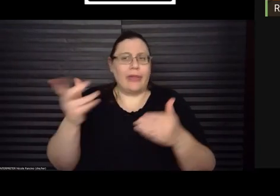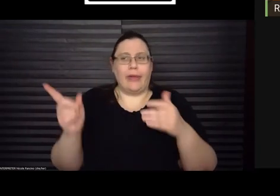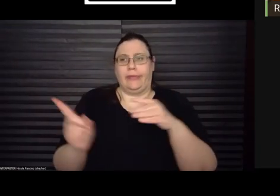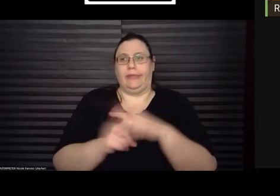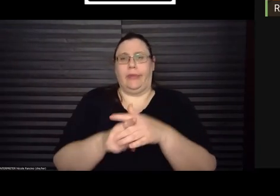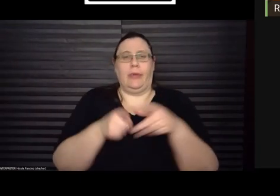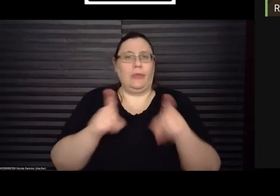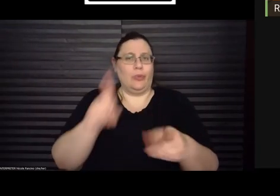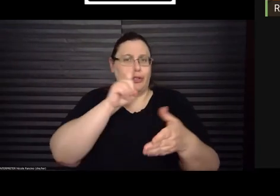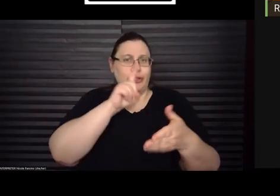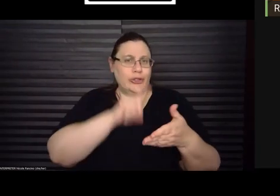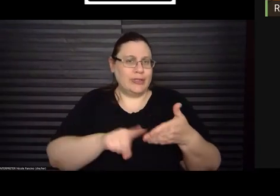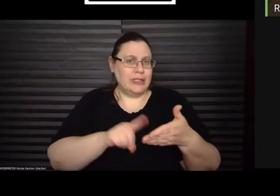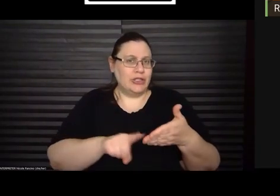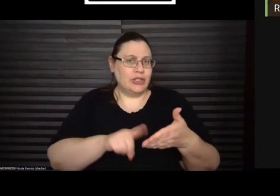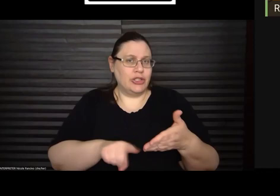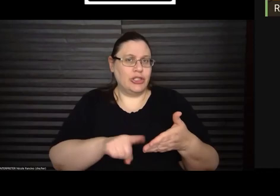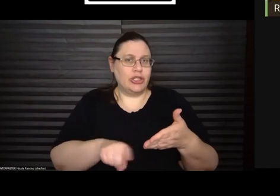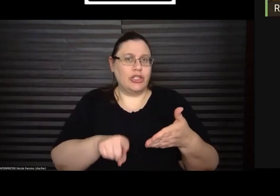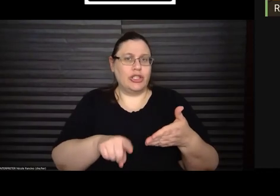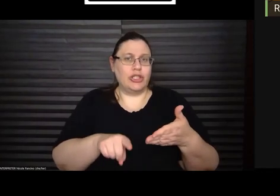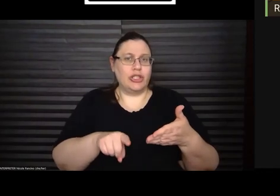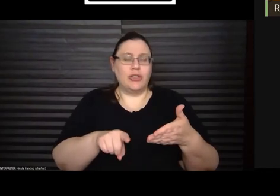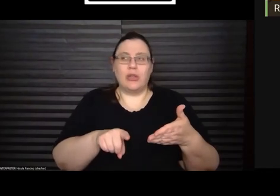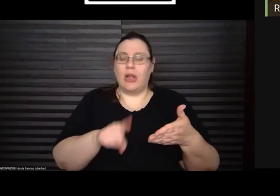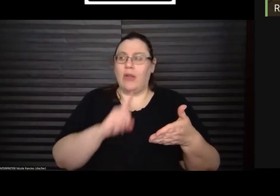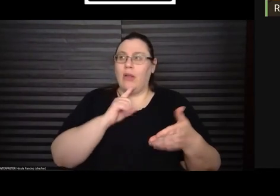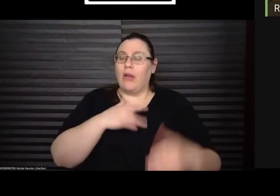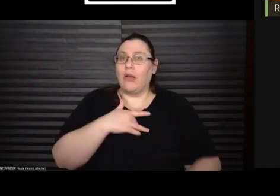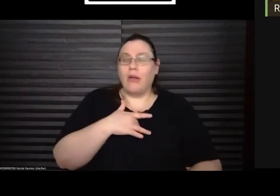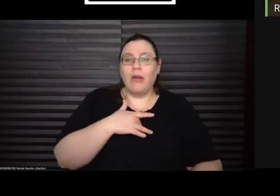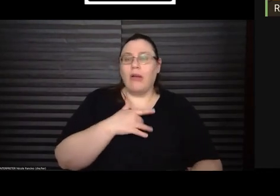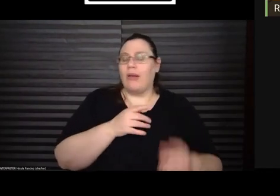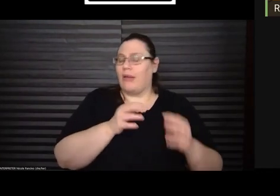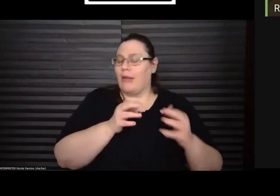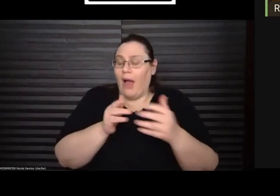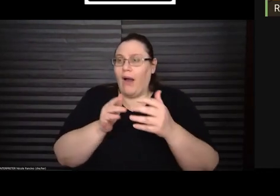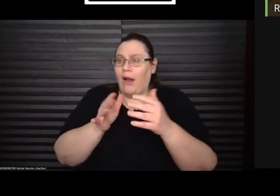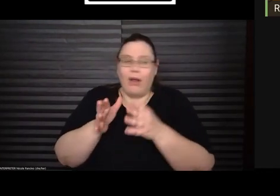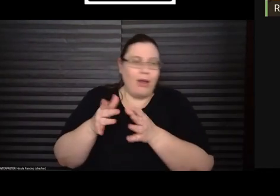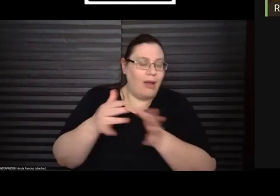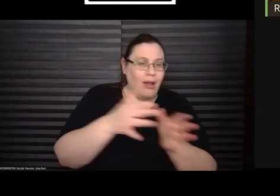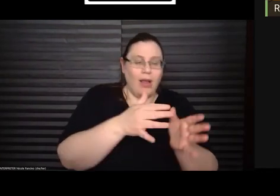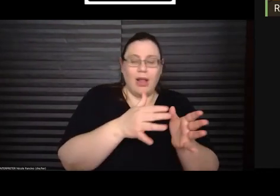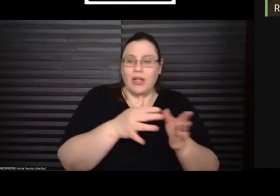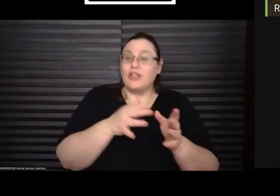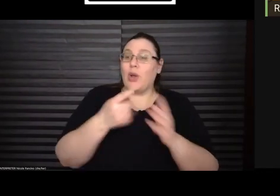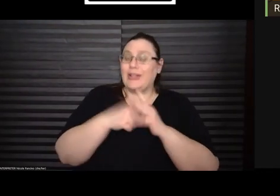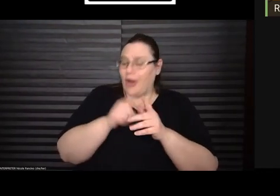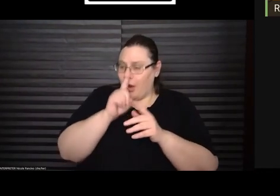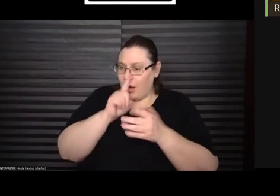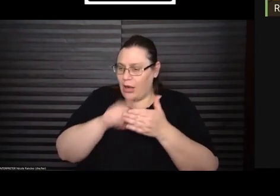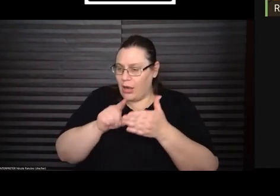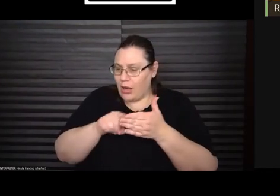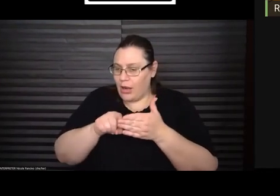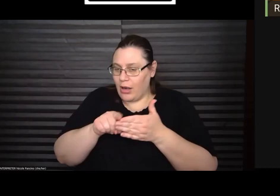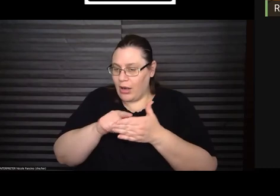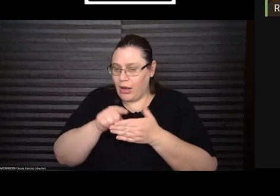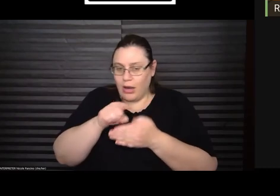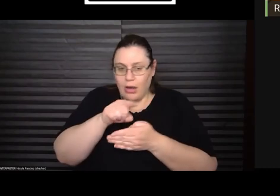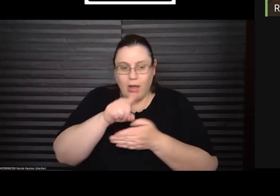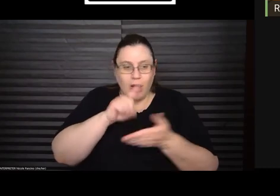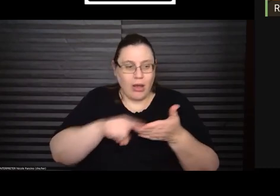things while you're researching that that turn you in a great way, or that reveal to you that that's really where maybe